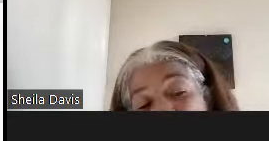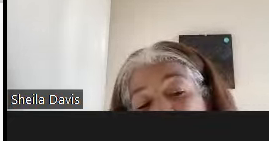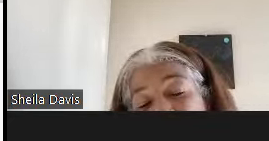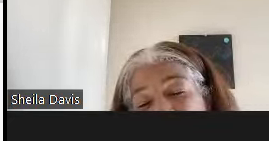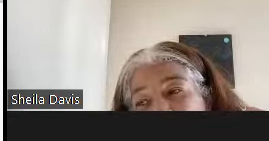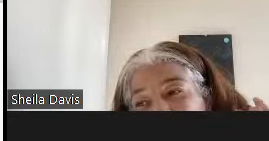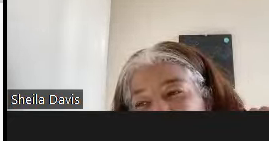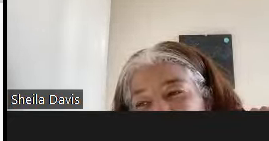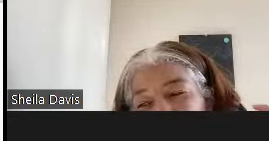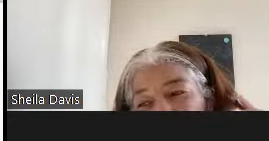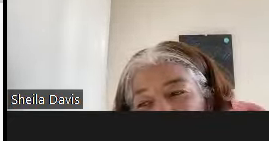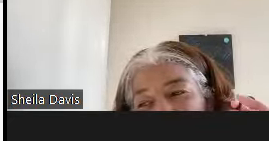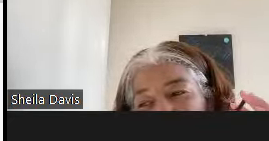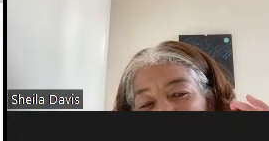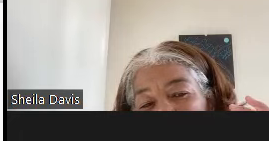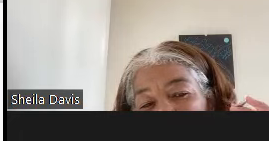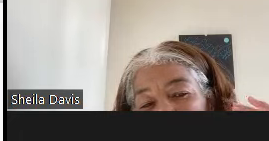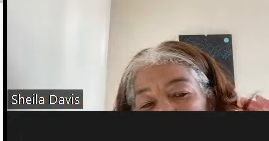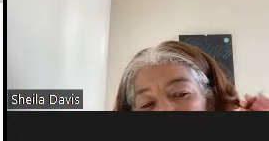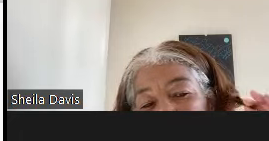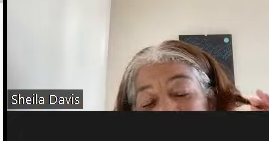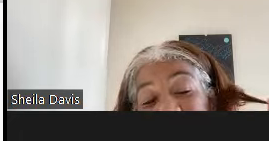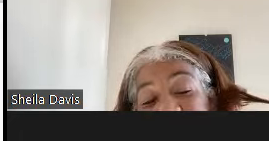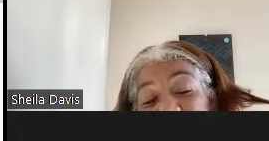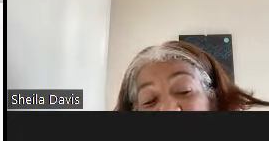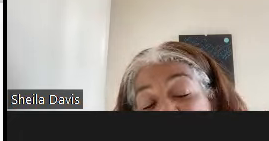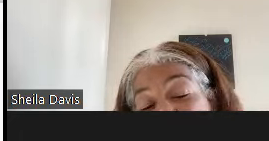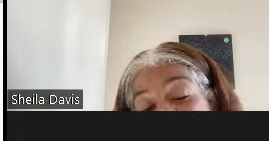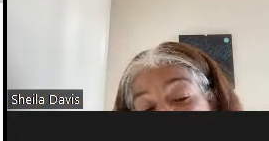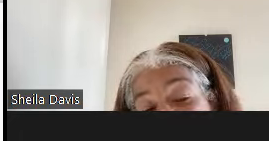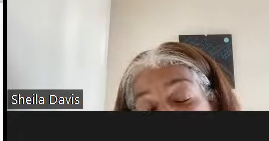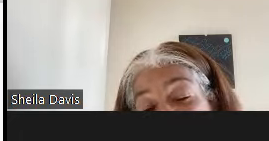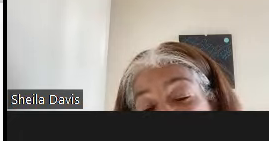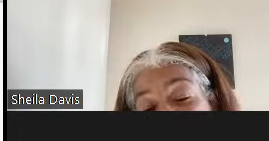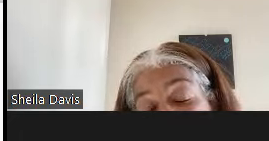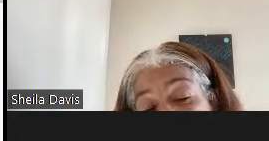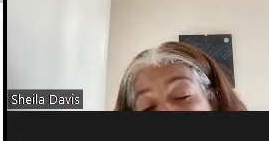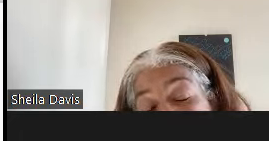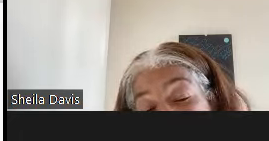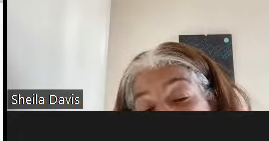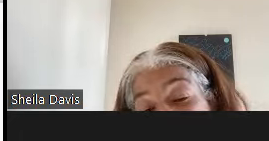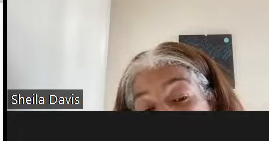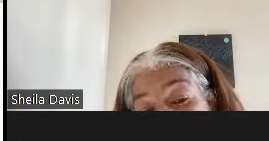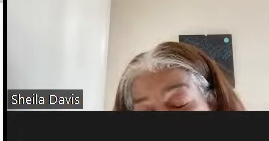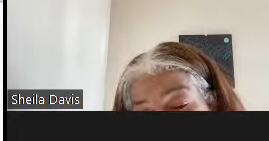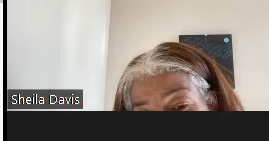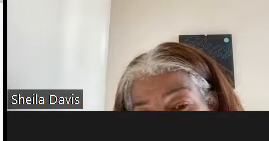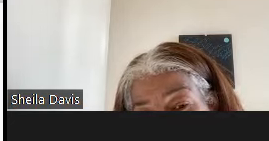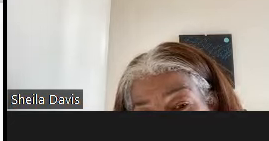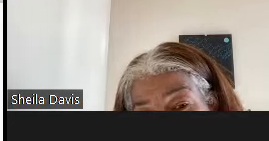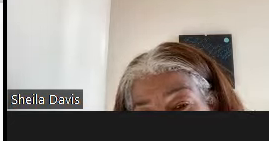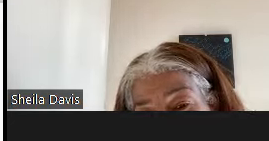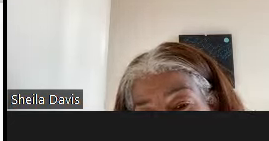So I like it mandatory. yeah, so the challenge is just, so so hospitals